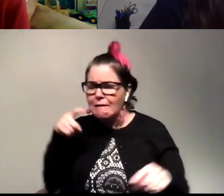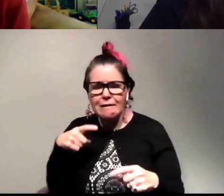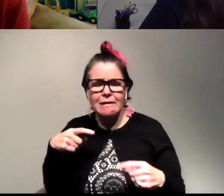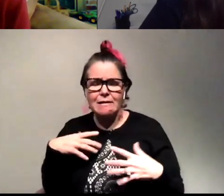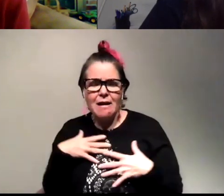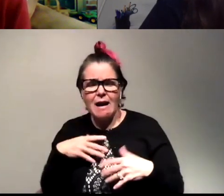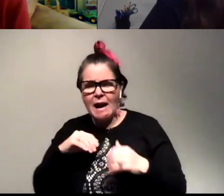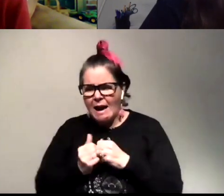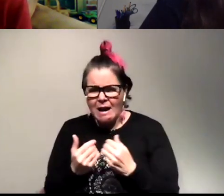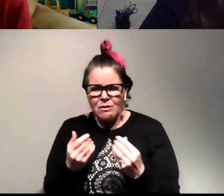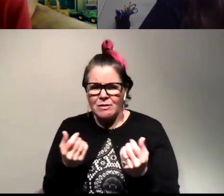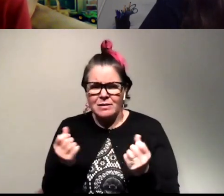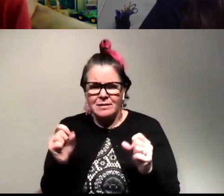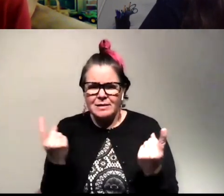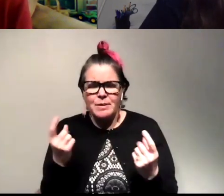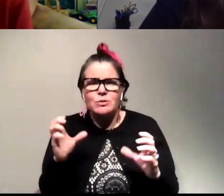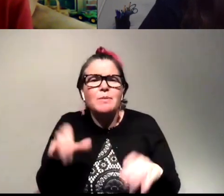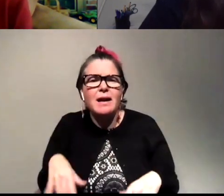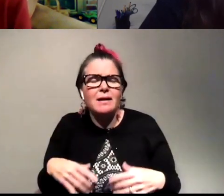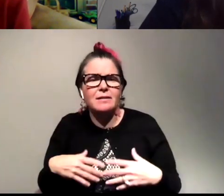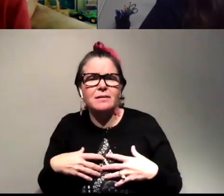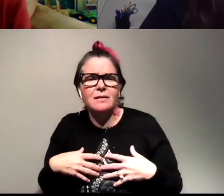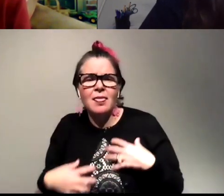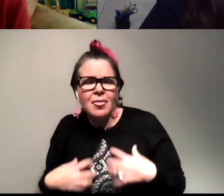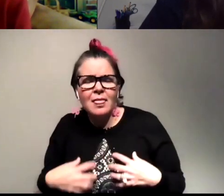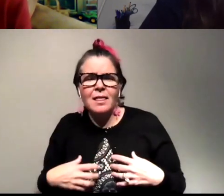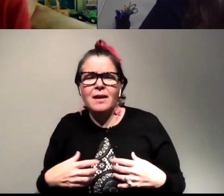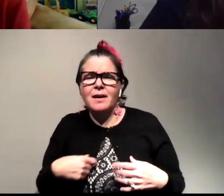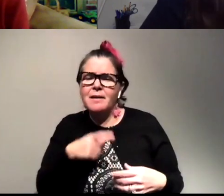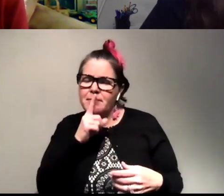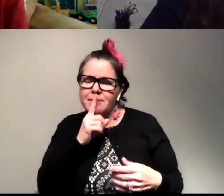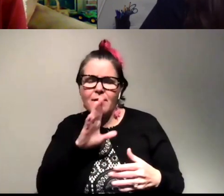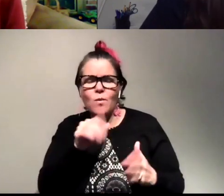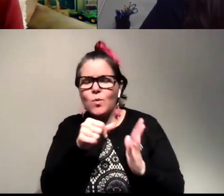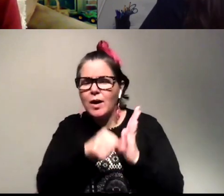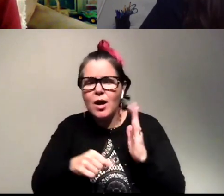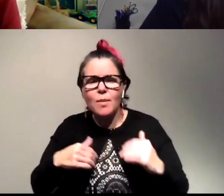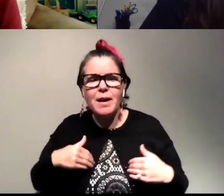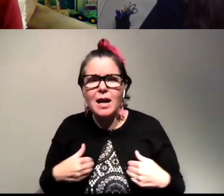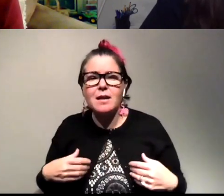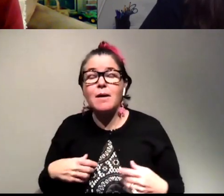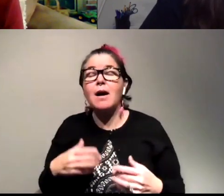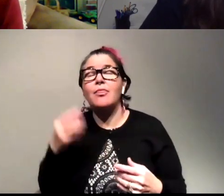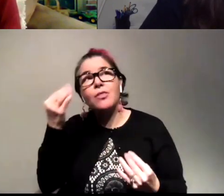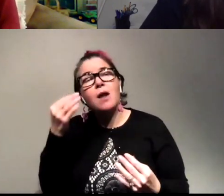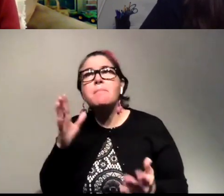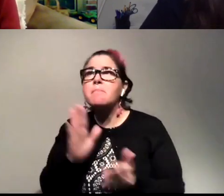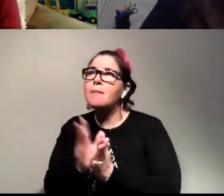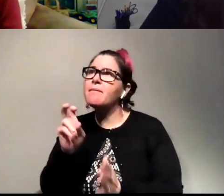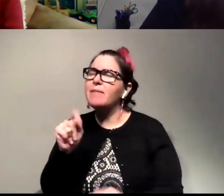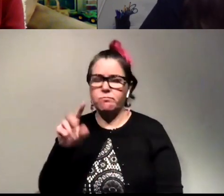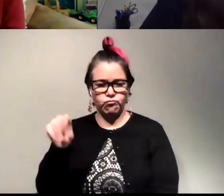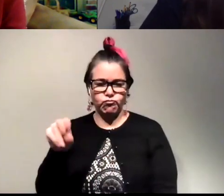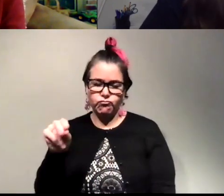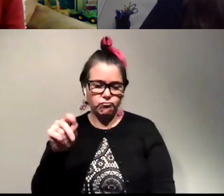could somebody do something like that? I never wanted to cut open an animal. I thought about becoming a veterinarian, but I said, nope, I